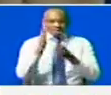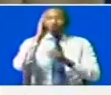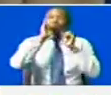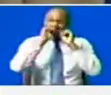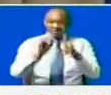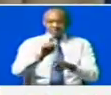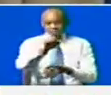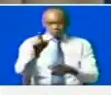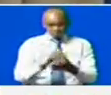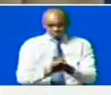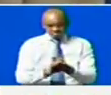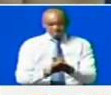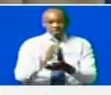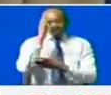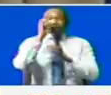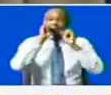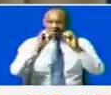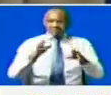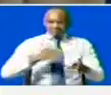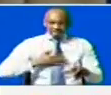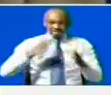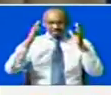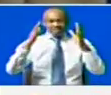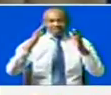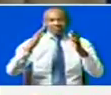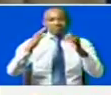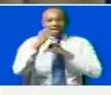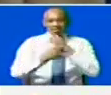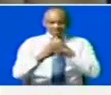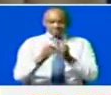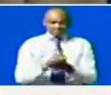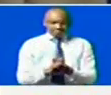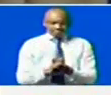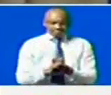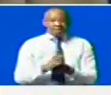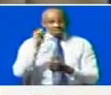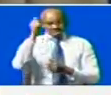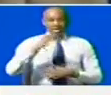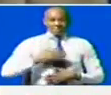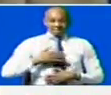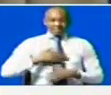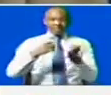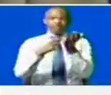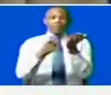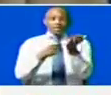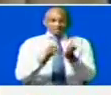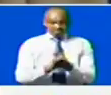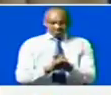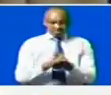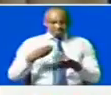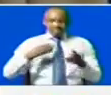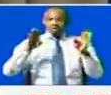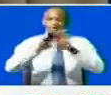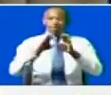you. And may God bless our great republic. Wakenya wenzangu, nifunge